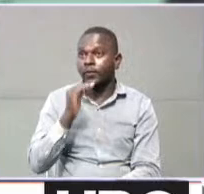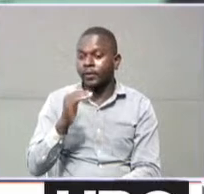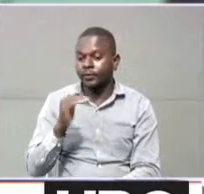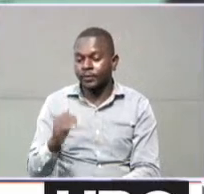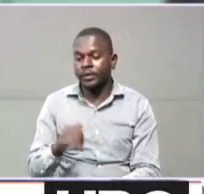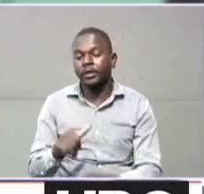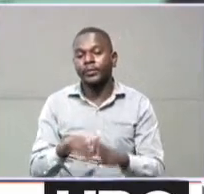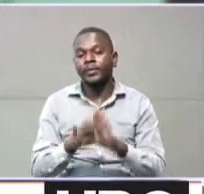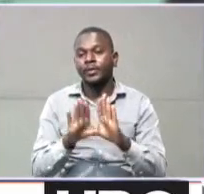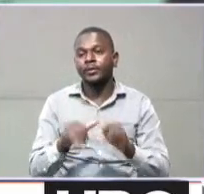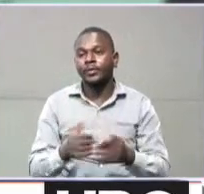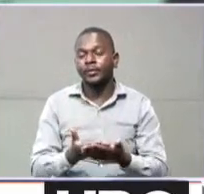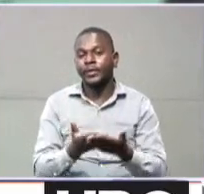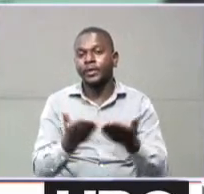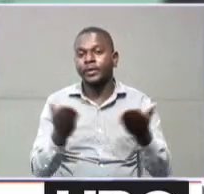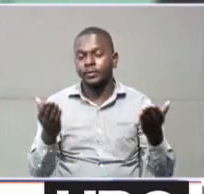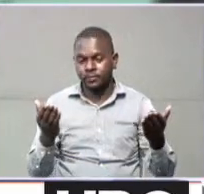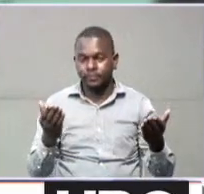colleagues